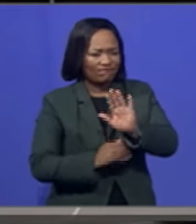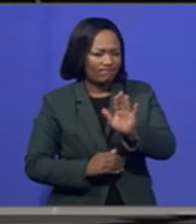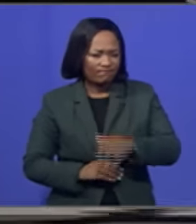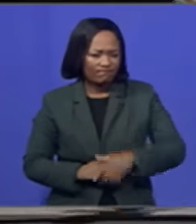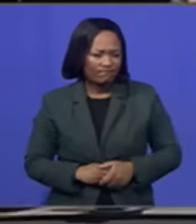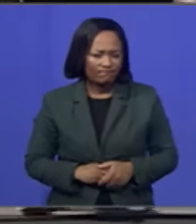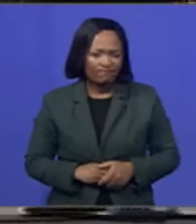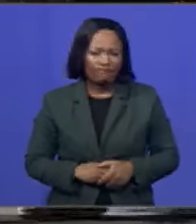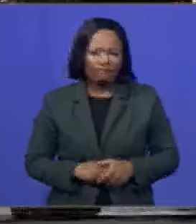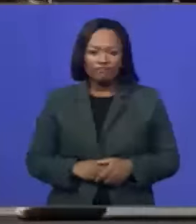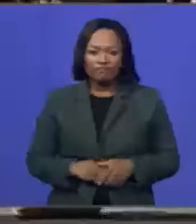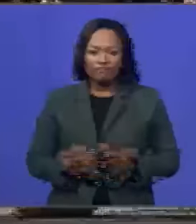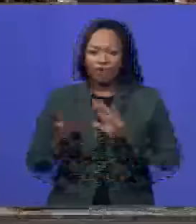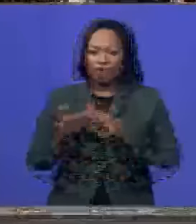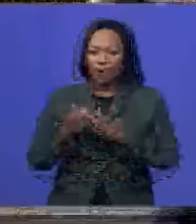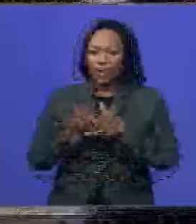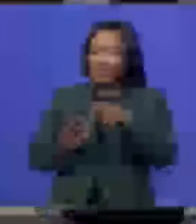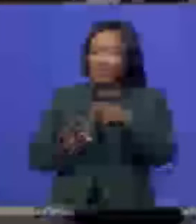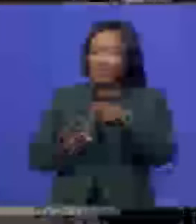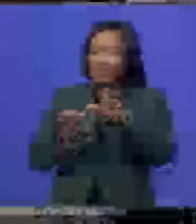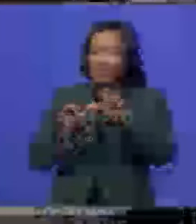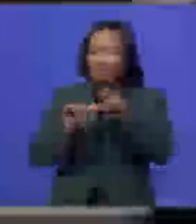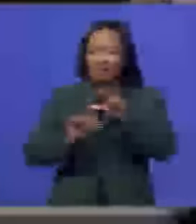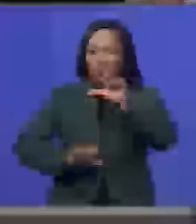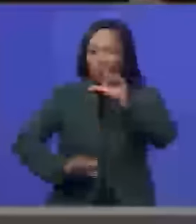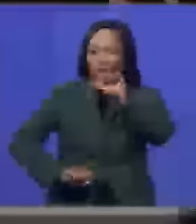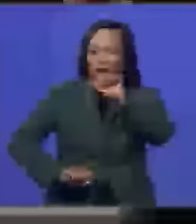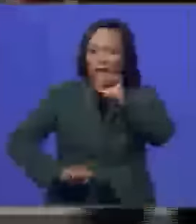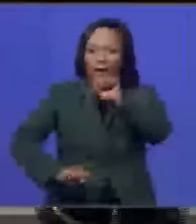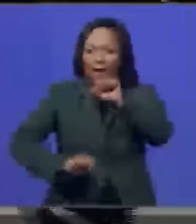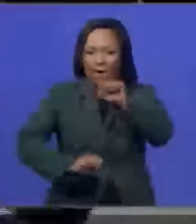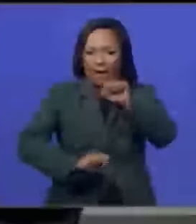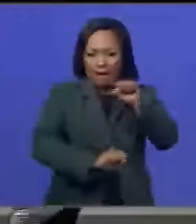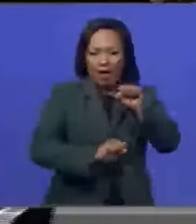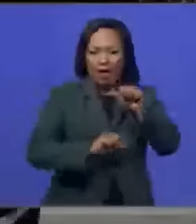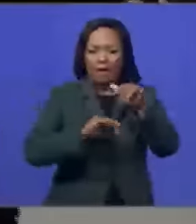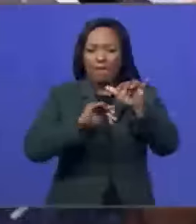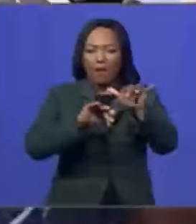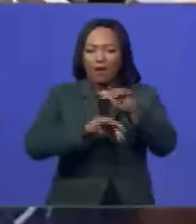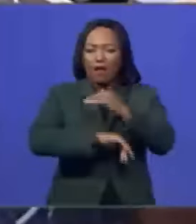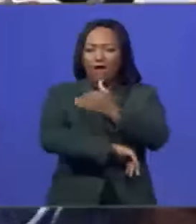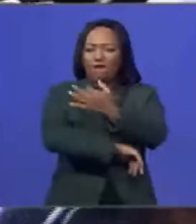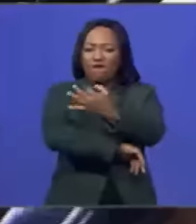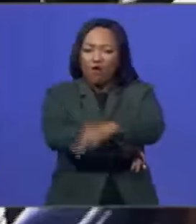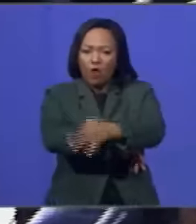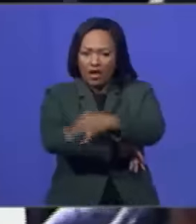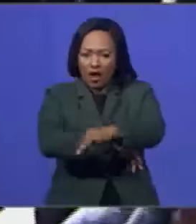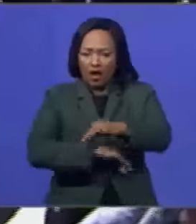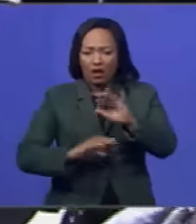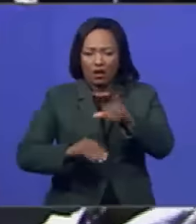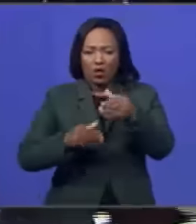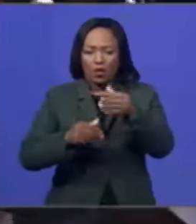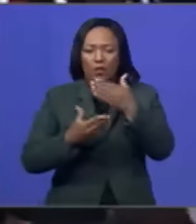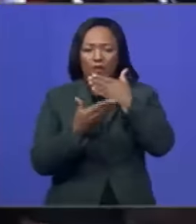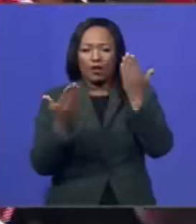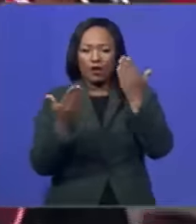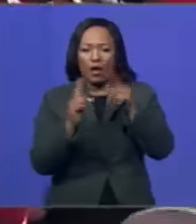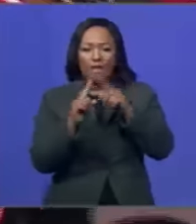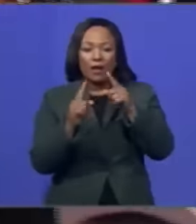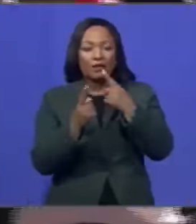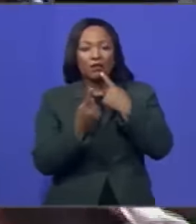Baahi ba tla tswela pele ka boipelaetso kgahlano le melata e hloka ditokomane, empa le ha o le jwalo ba keke ba sitisa ditshebeletso ho phatlalla le